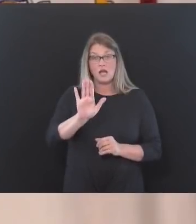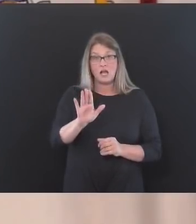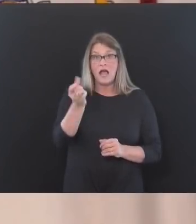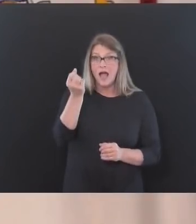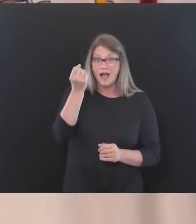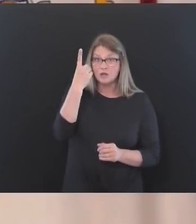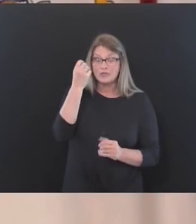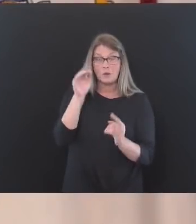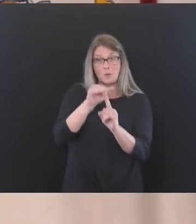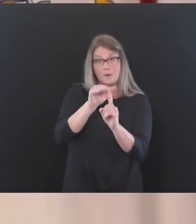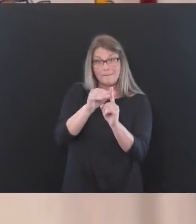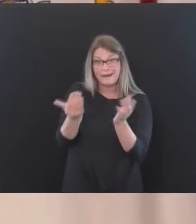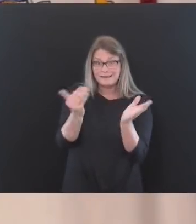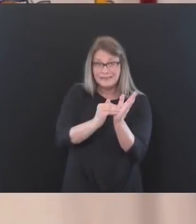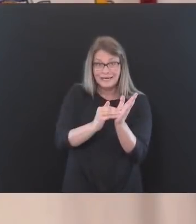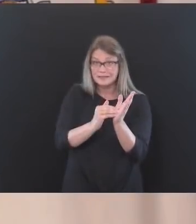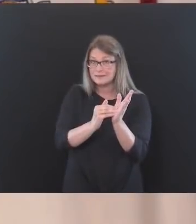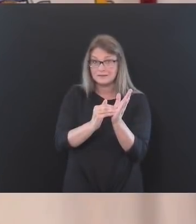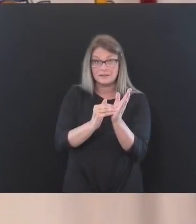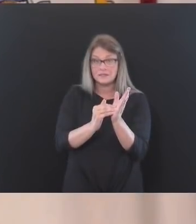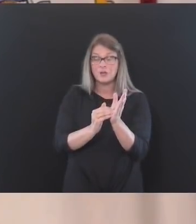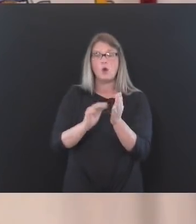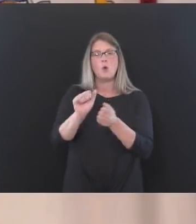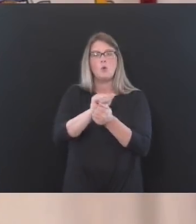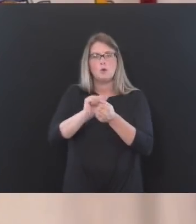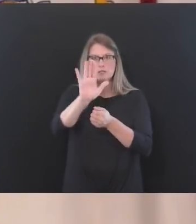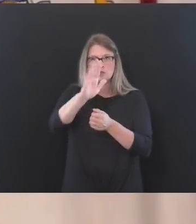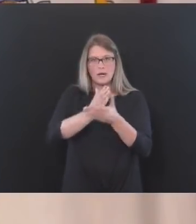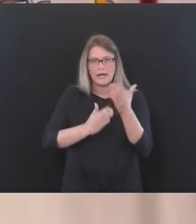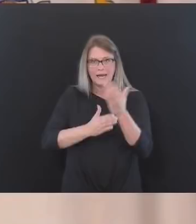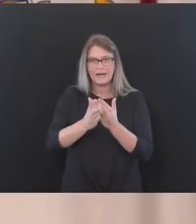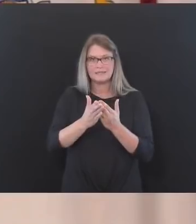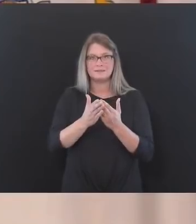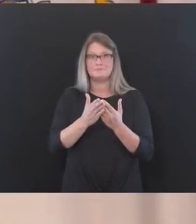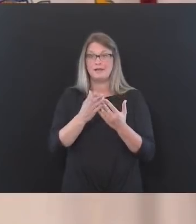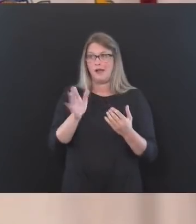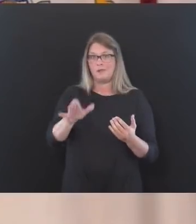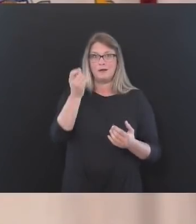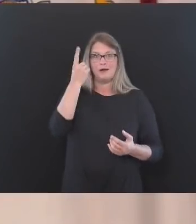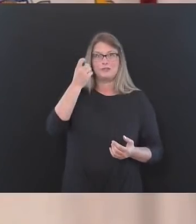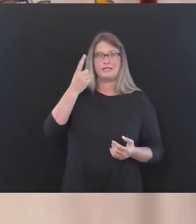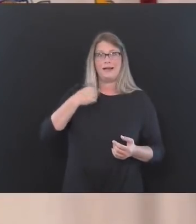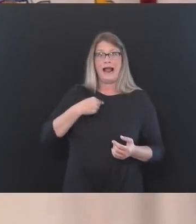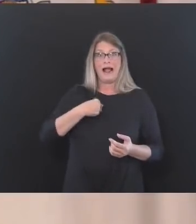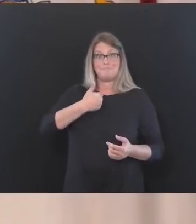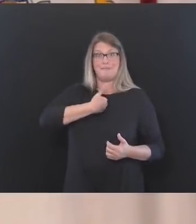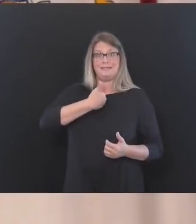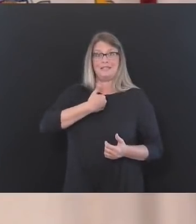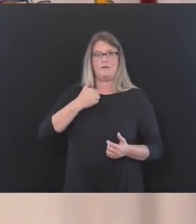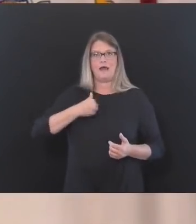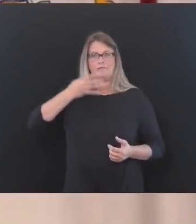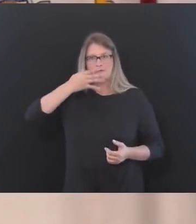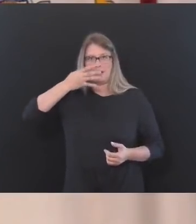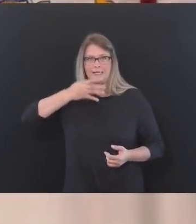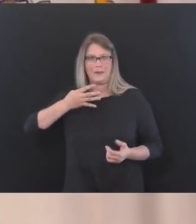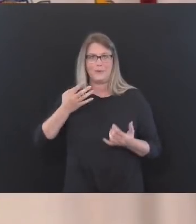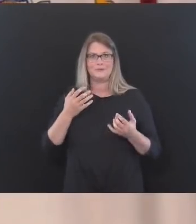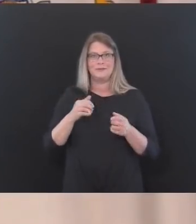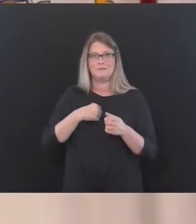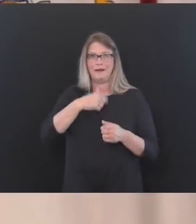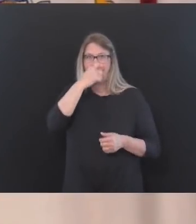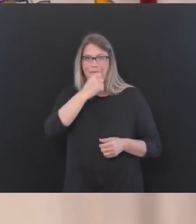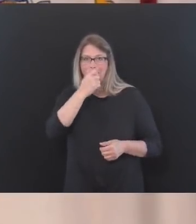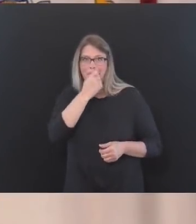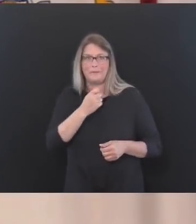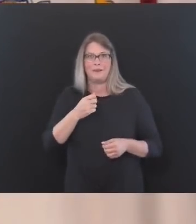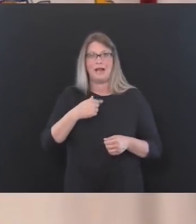hands. I've got a little bit of a runny nose and everything, and you see me, with a handkerchief and everything, and